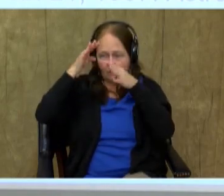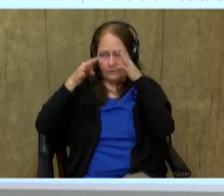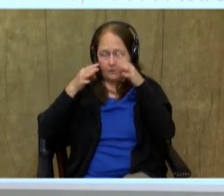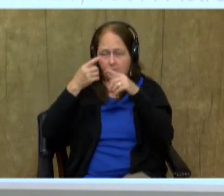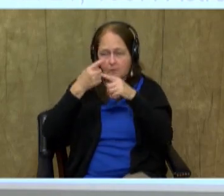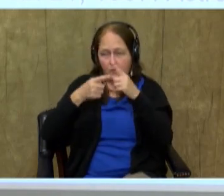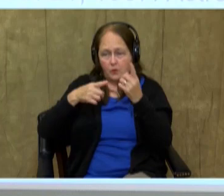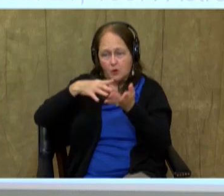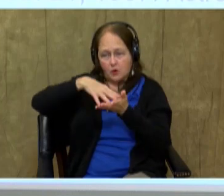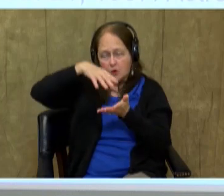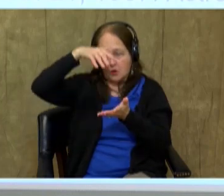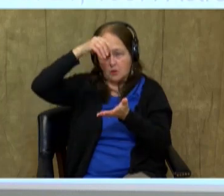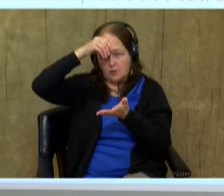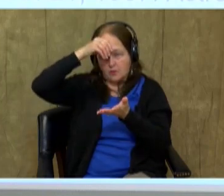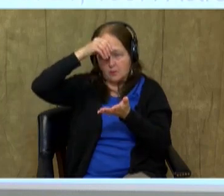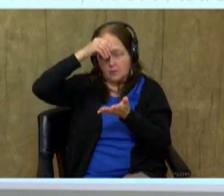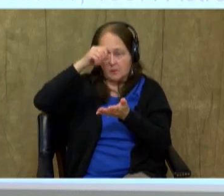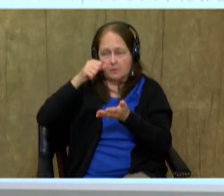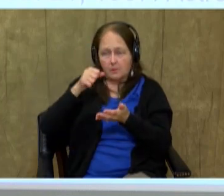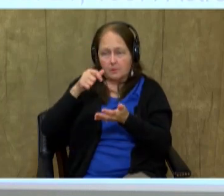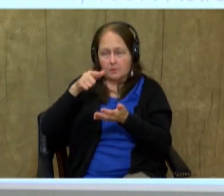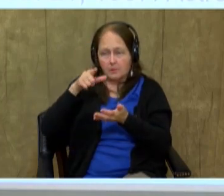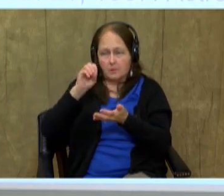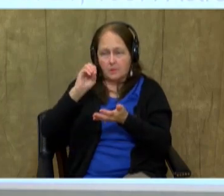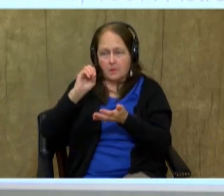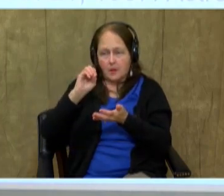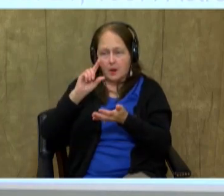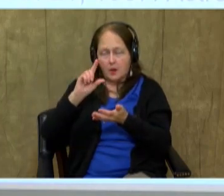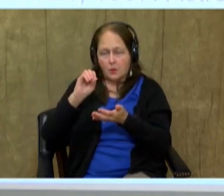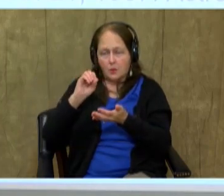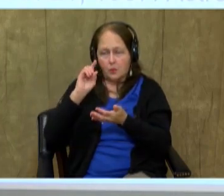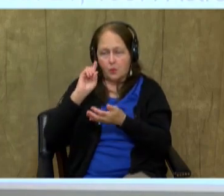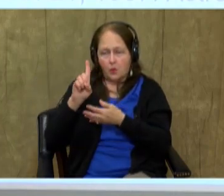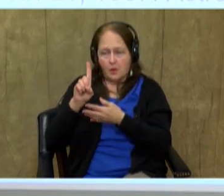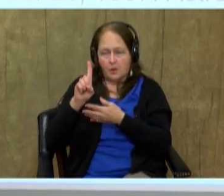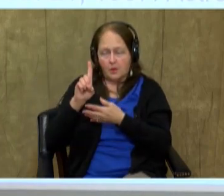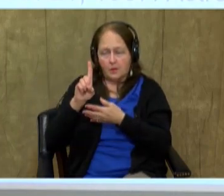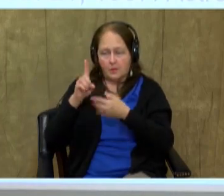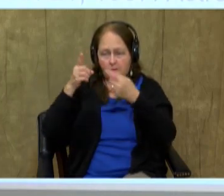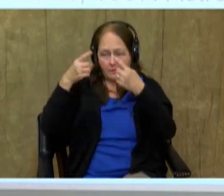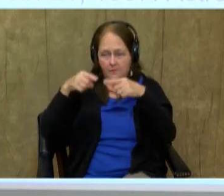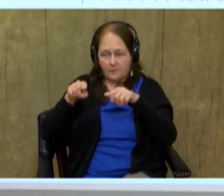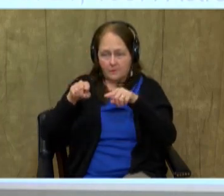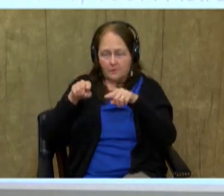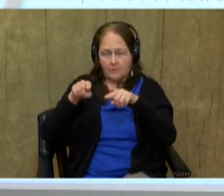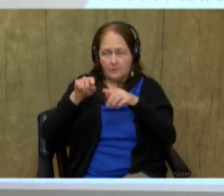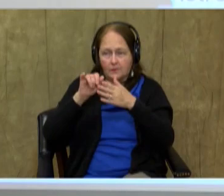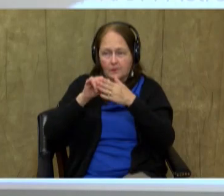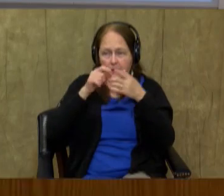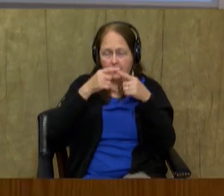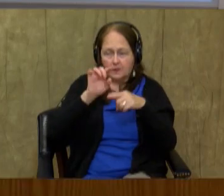out of what we learned out of Apollo 1. After Apollo 1, and you can see it,